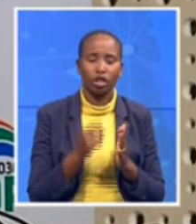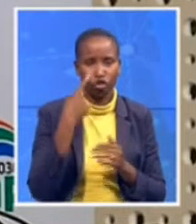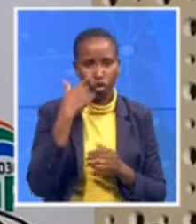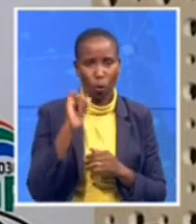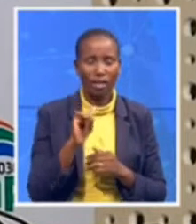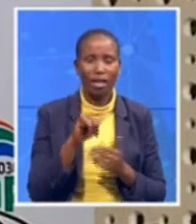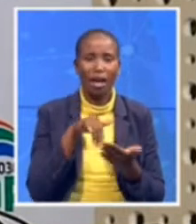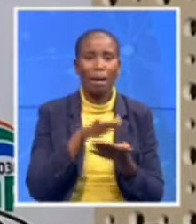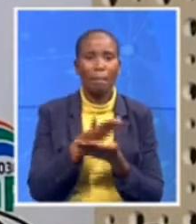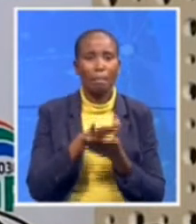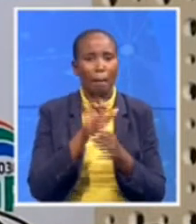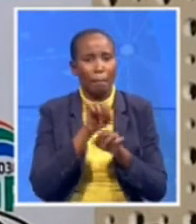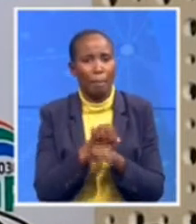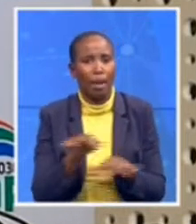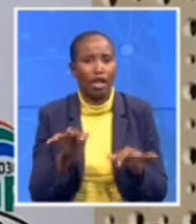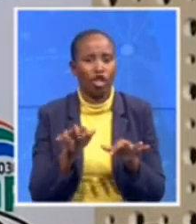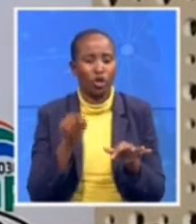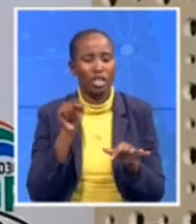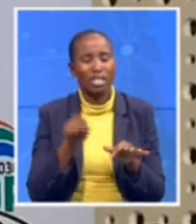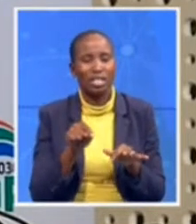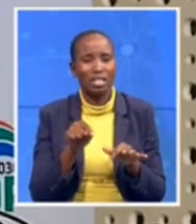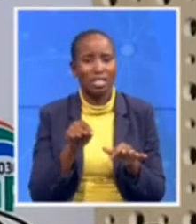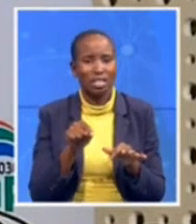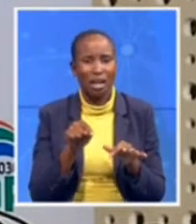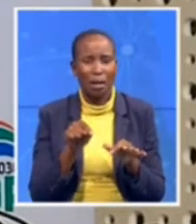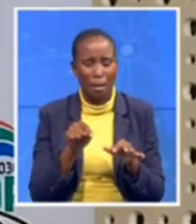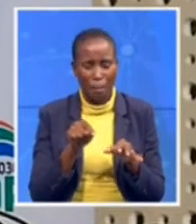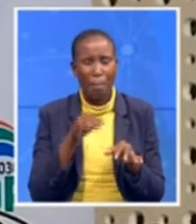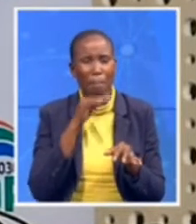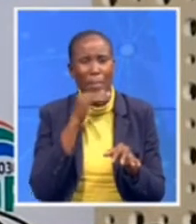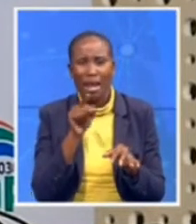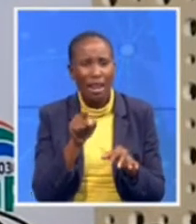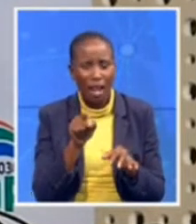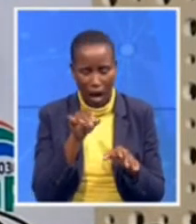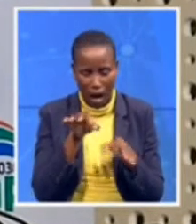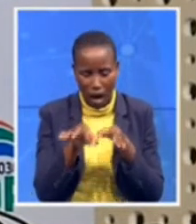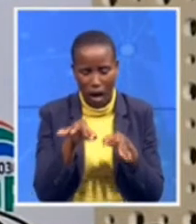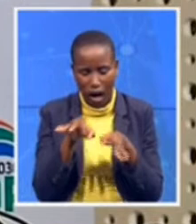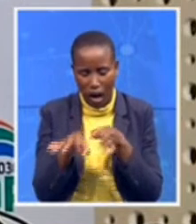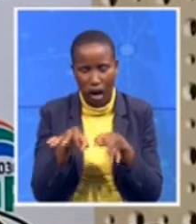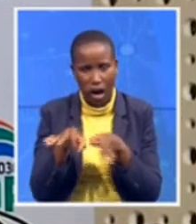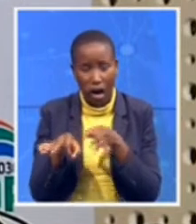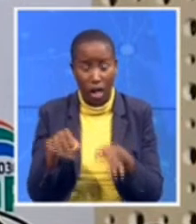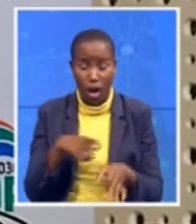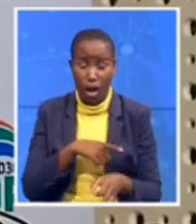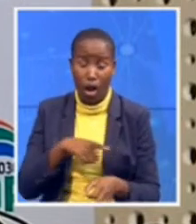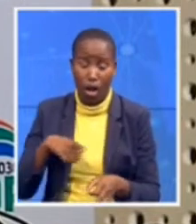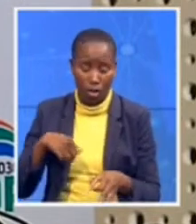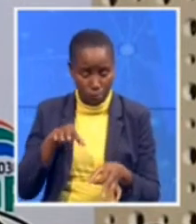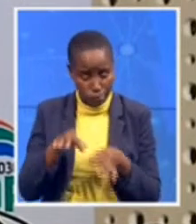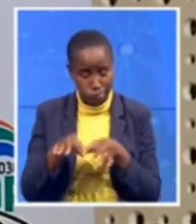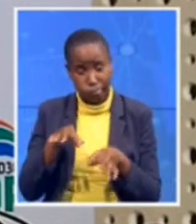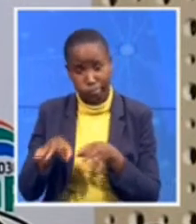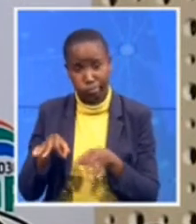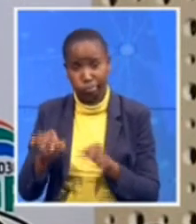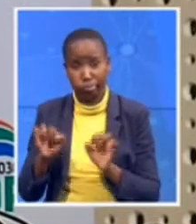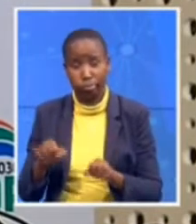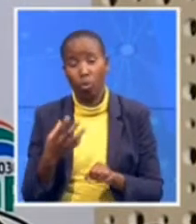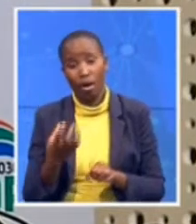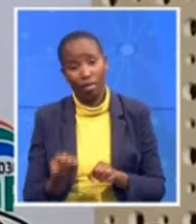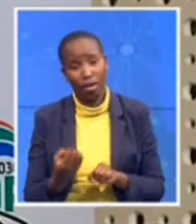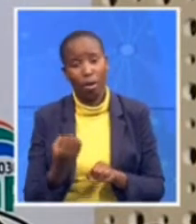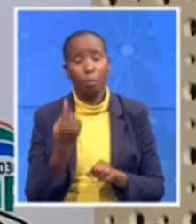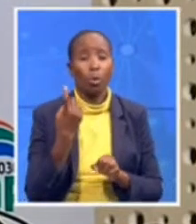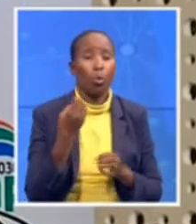quite extensive. It's a very long list of what encompasses a publication. The one thing that you would know is the Amendment Act then